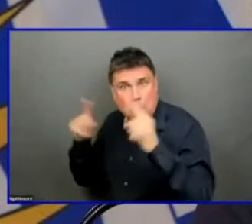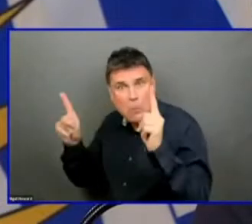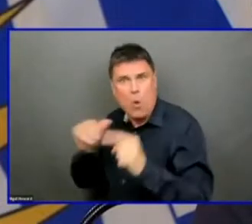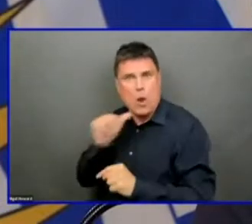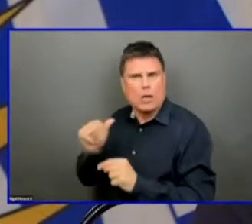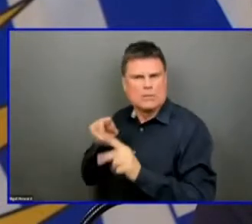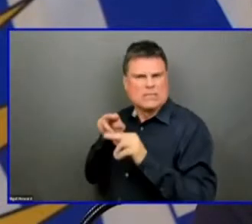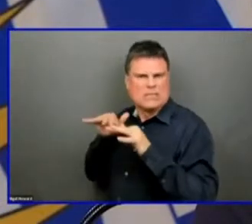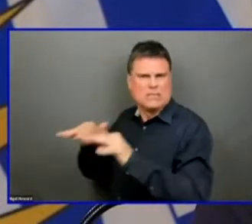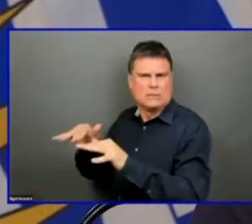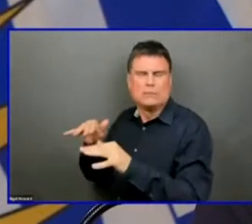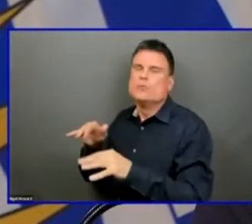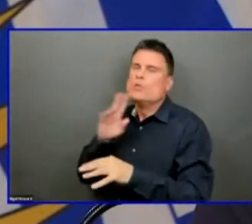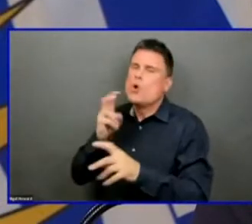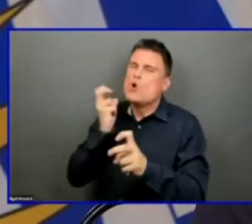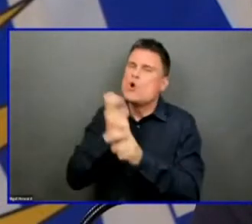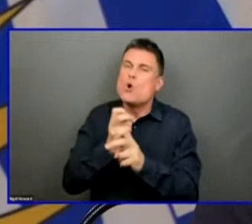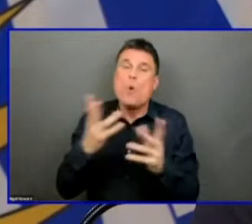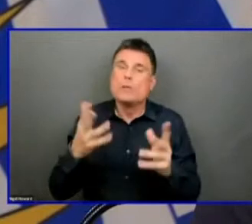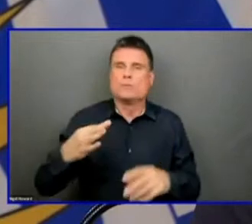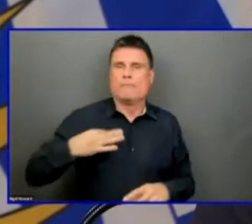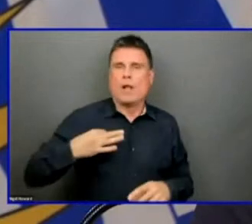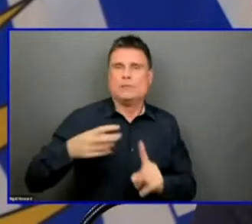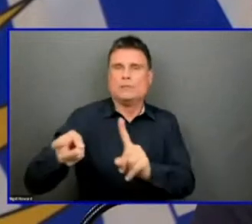Next, we go to Colton Davies, Radio NL.